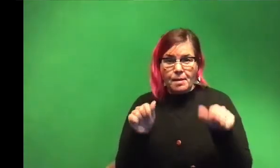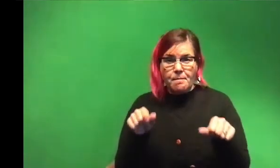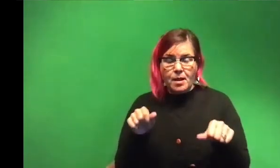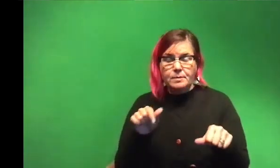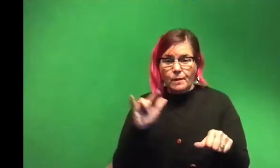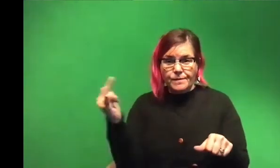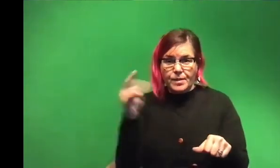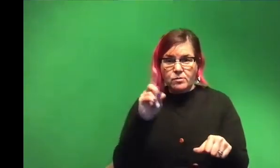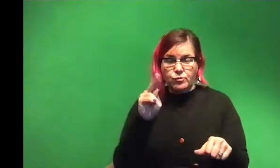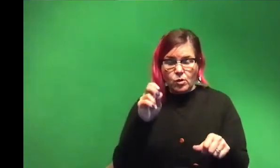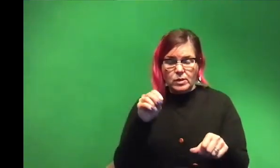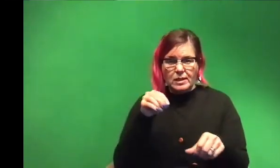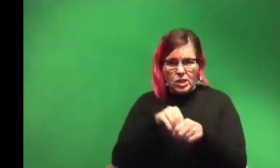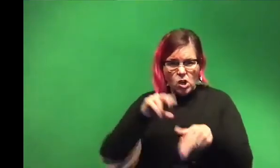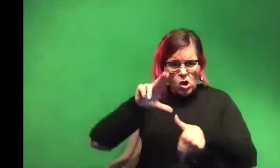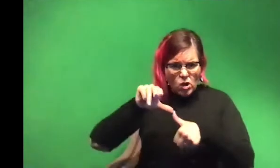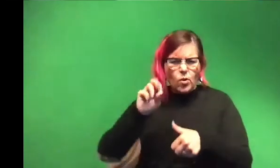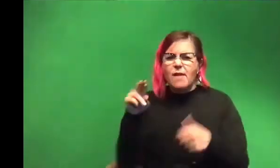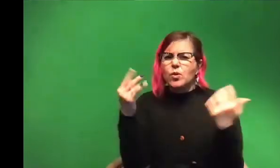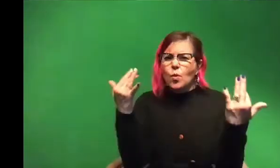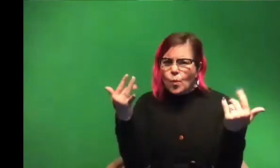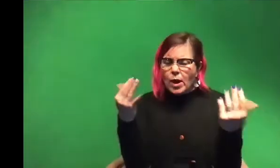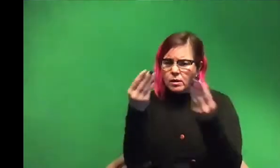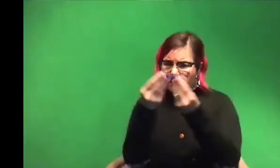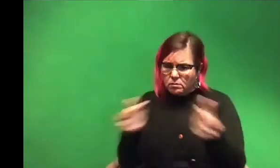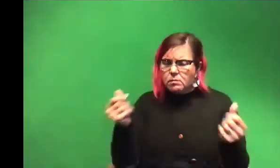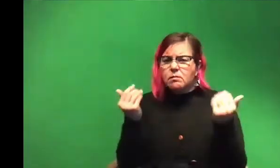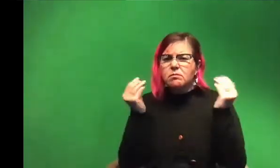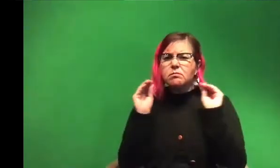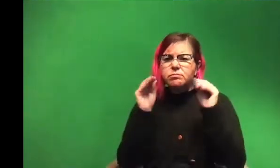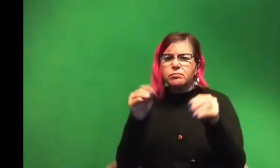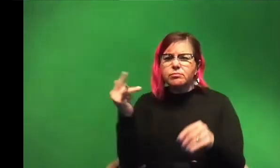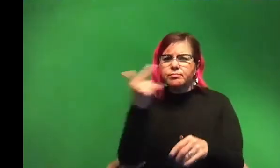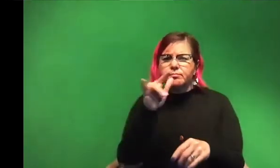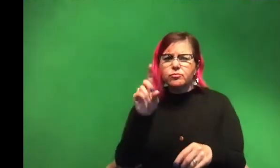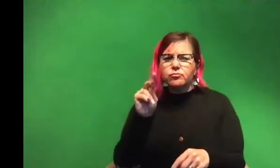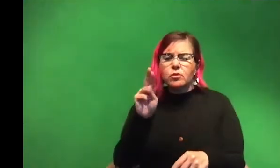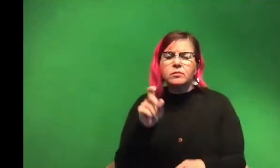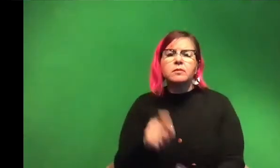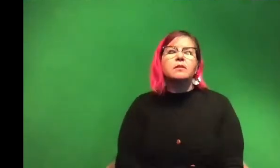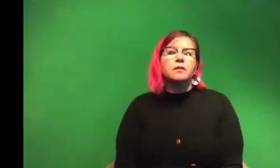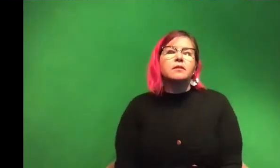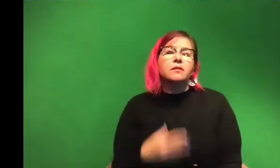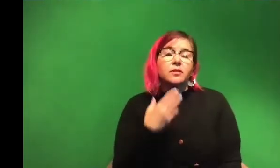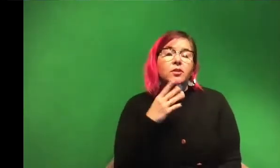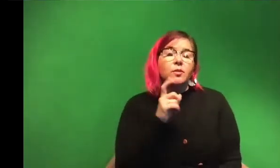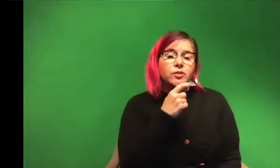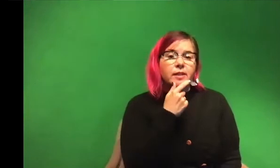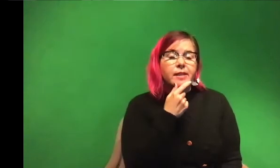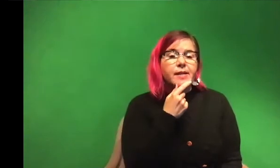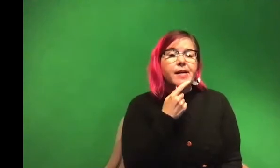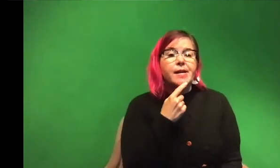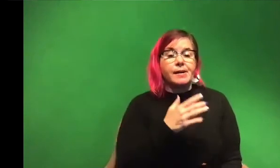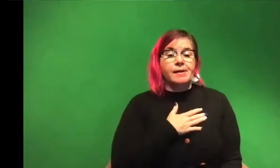drone in a hurricane, or do you have to like wait until the hurricane's done and then put the drones up there? So that's a really good answer, or really good question. As far as what